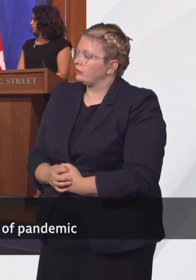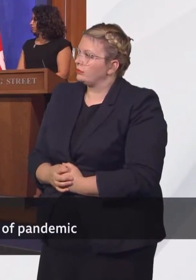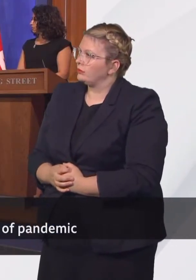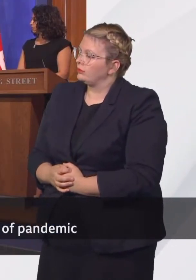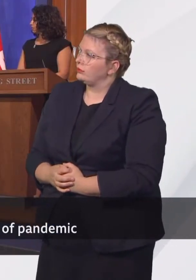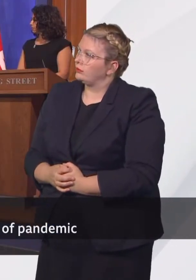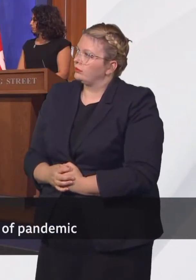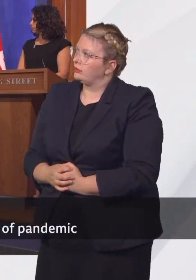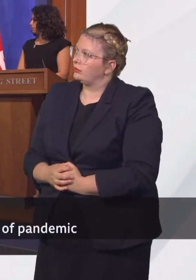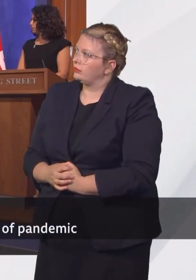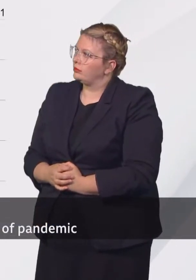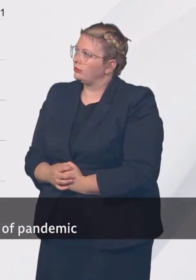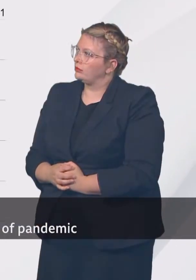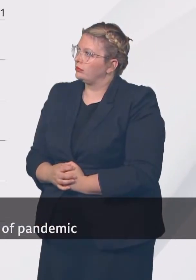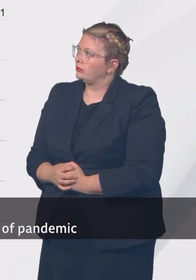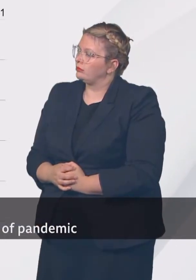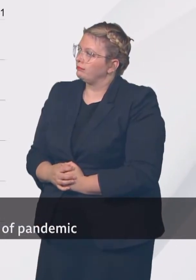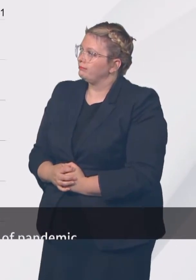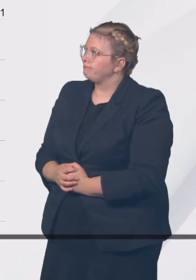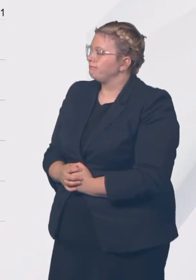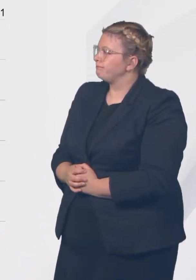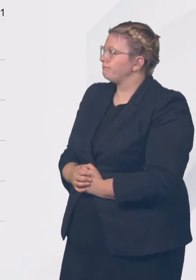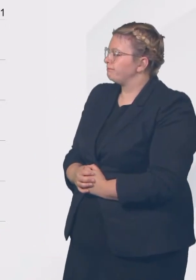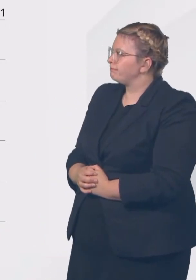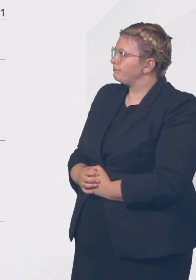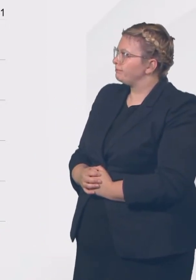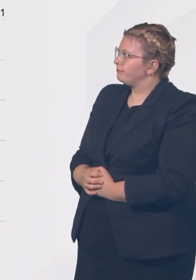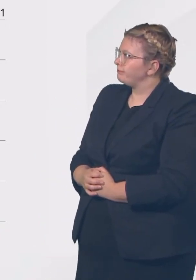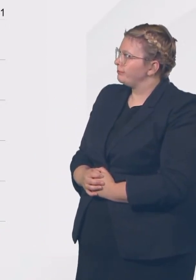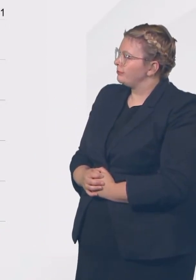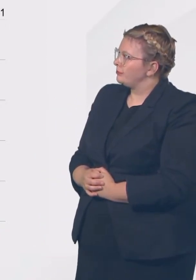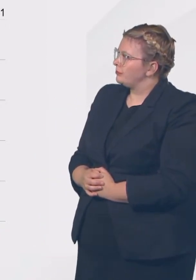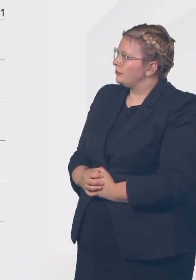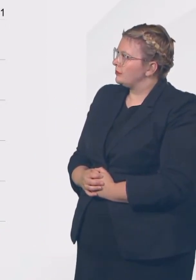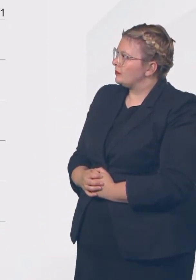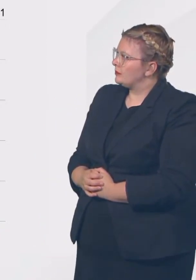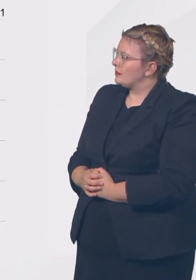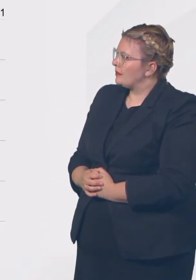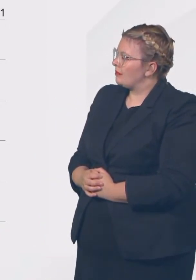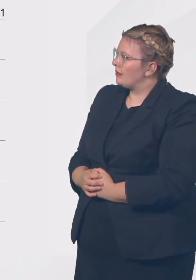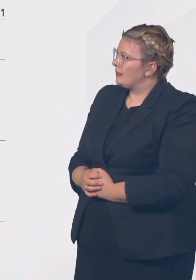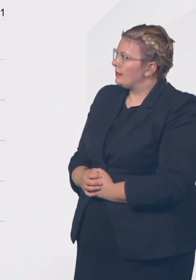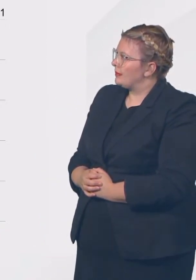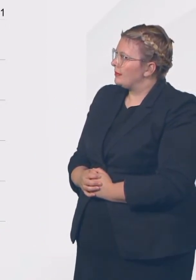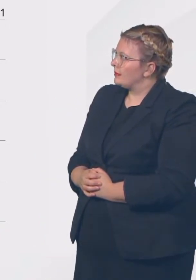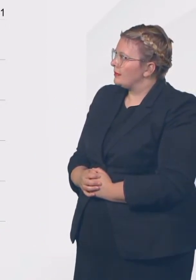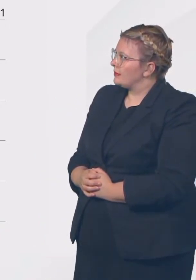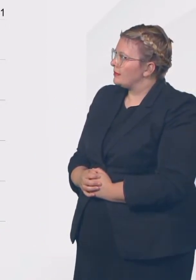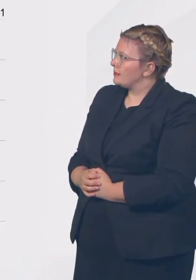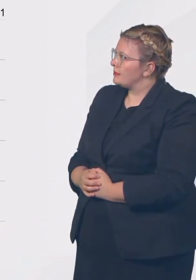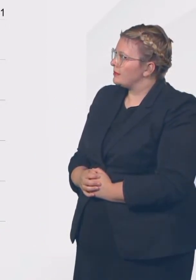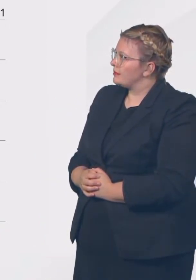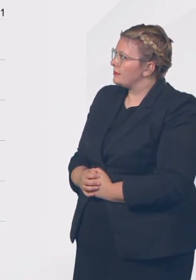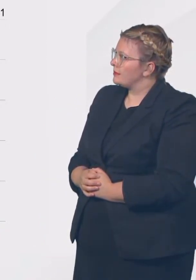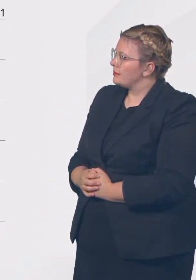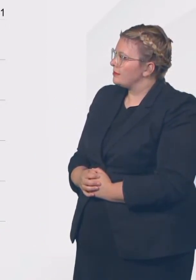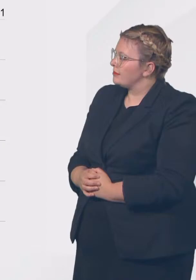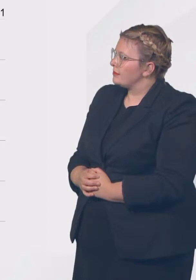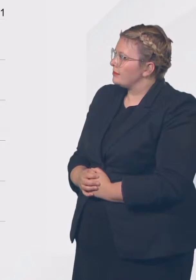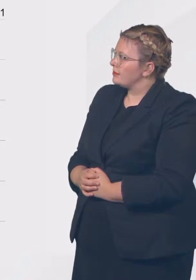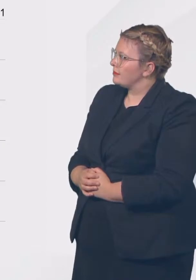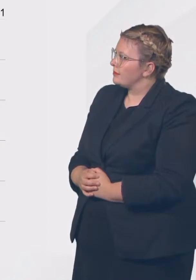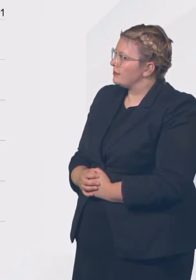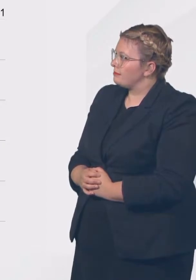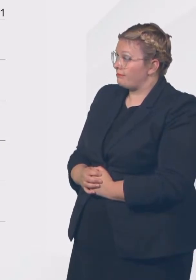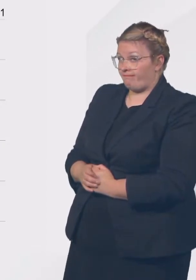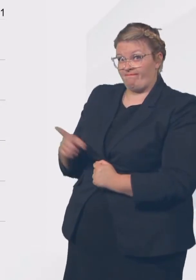the proportion of people who've had the jab according to age group. And you can see that the green bars represent the people who've